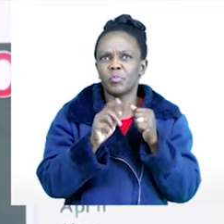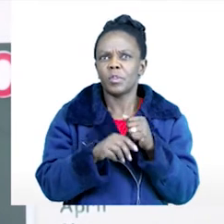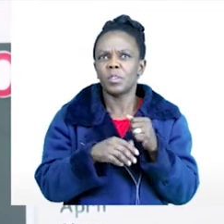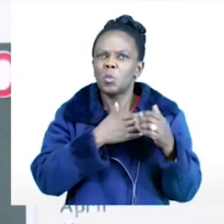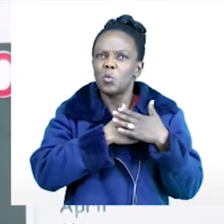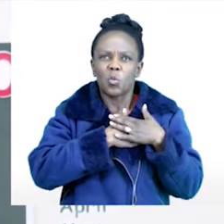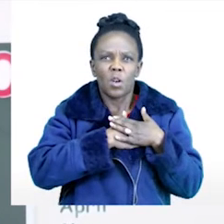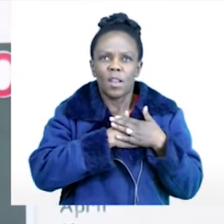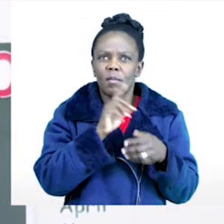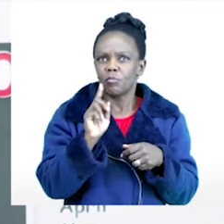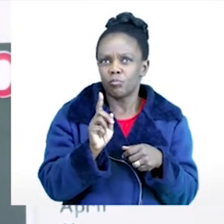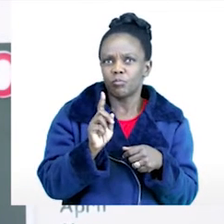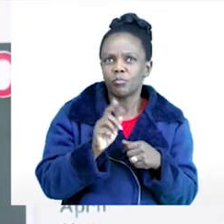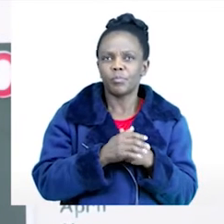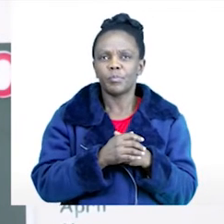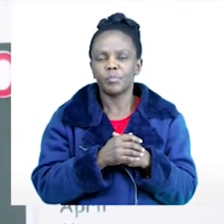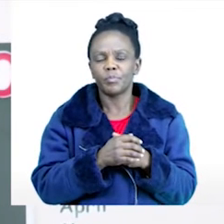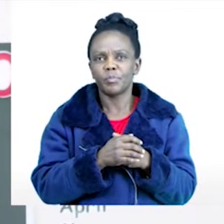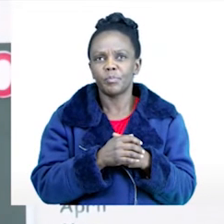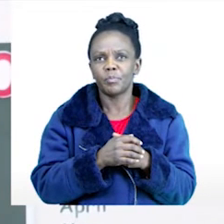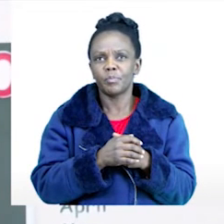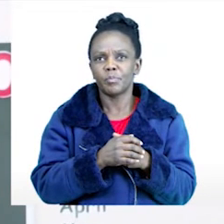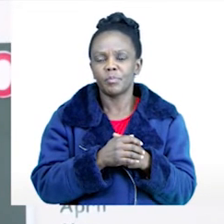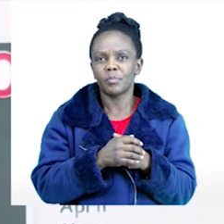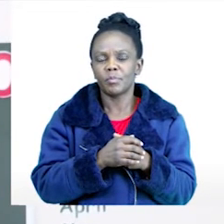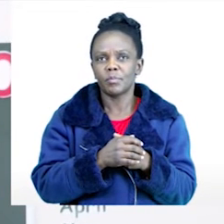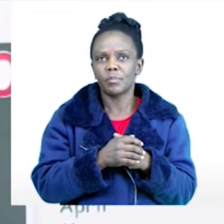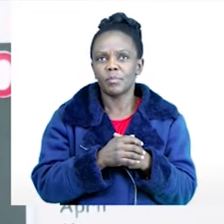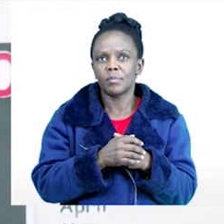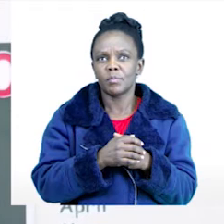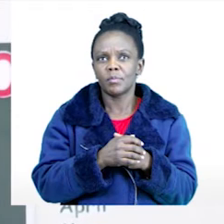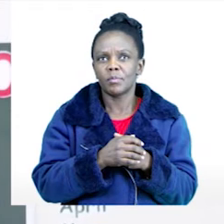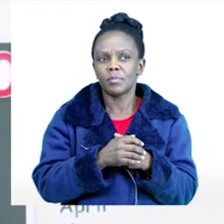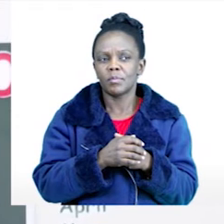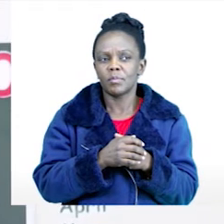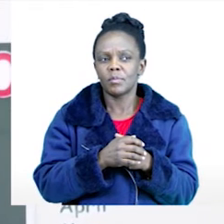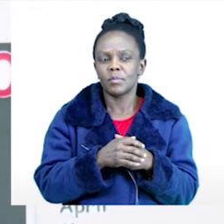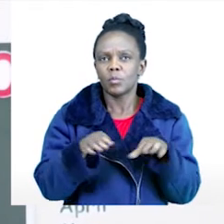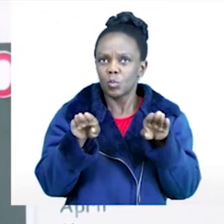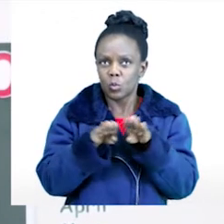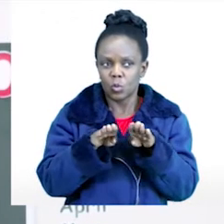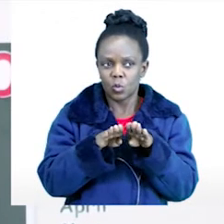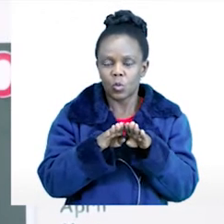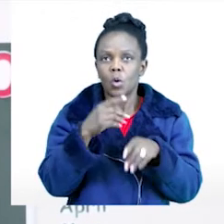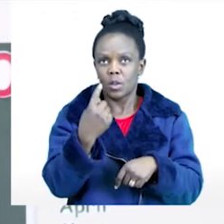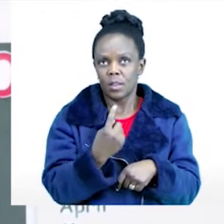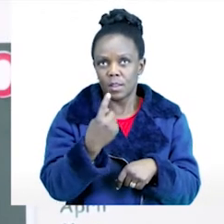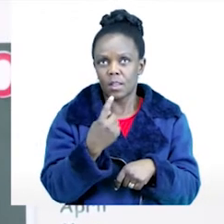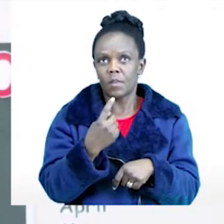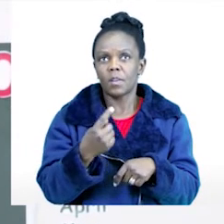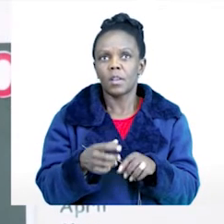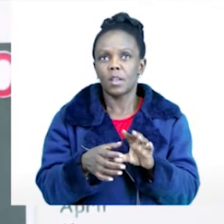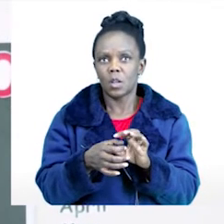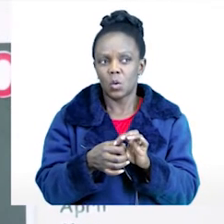health. I would like you to complete this exercise by yourself. Take your time and make sure that when you're writing the